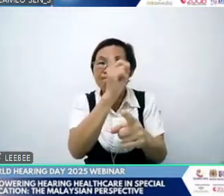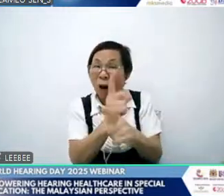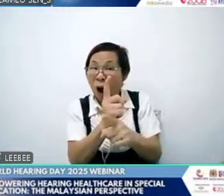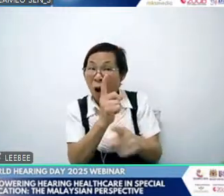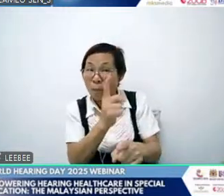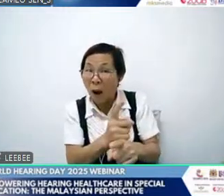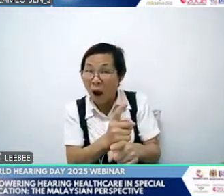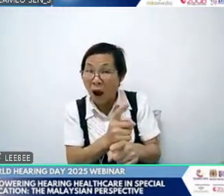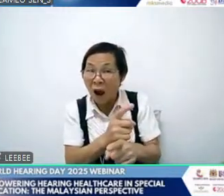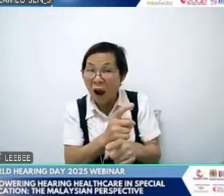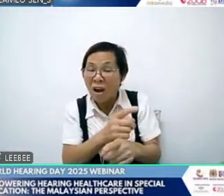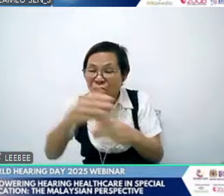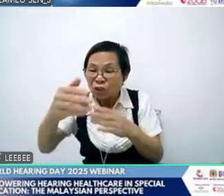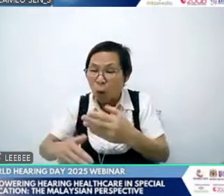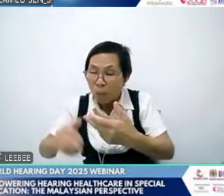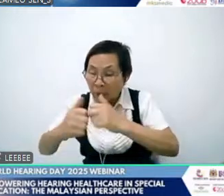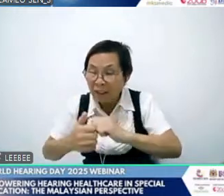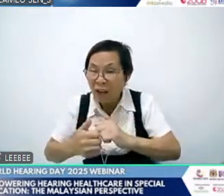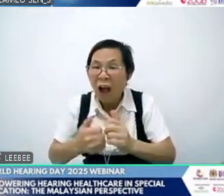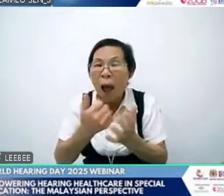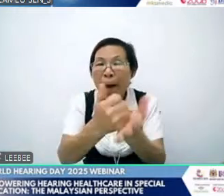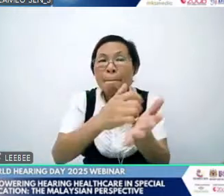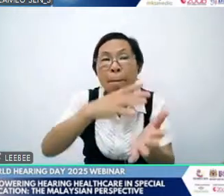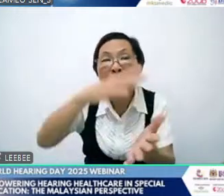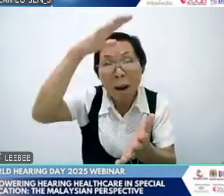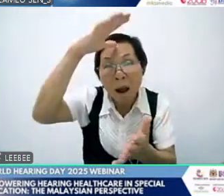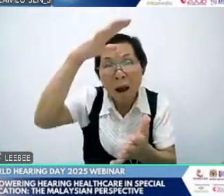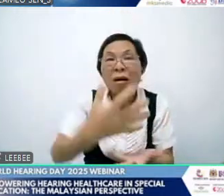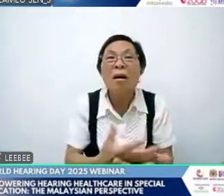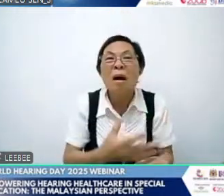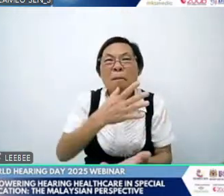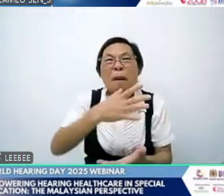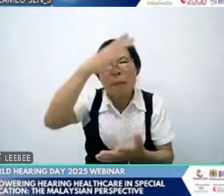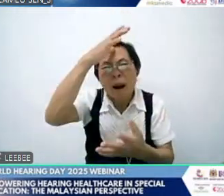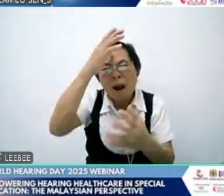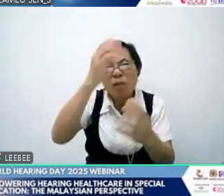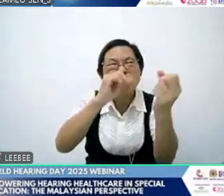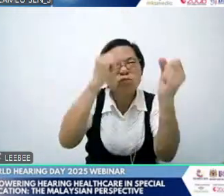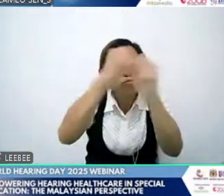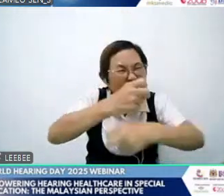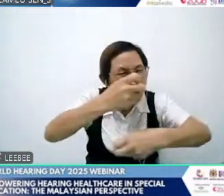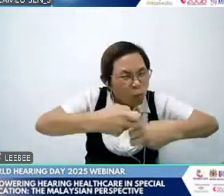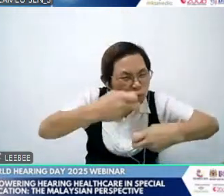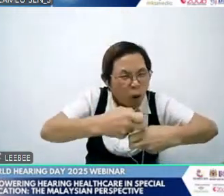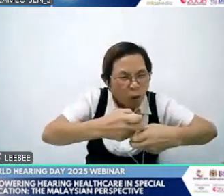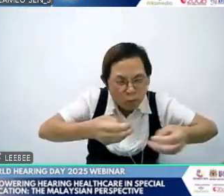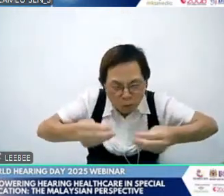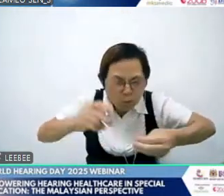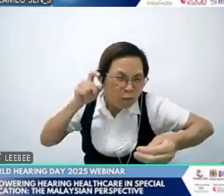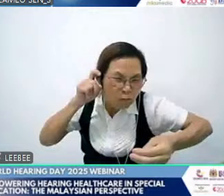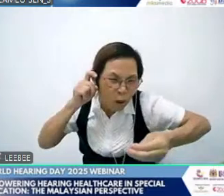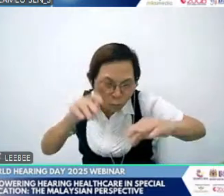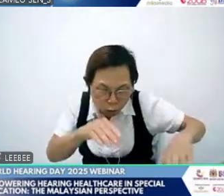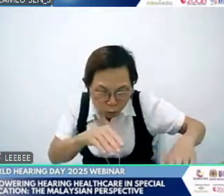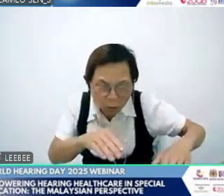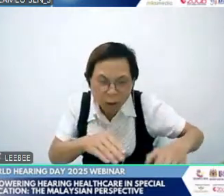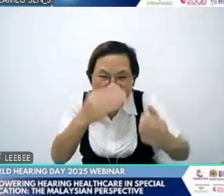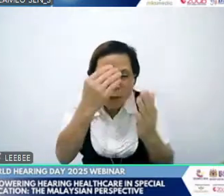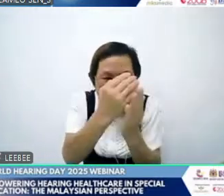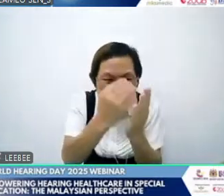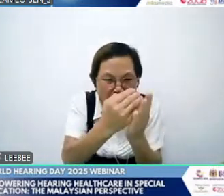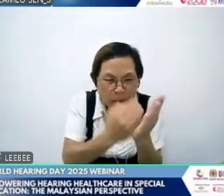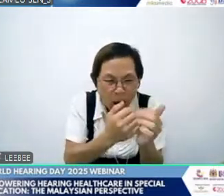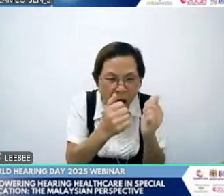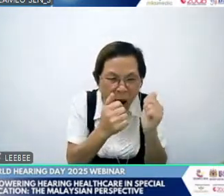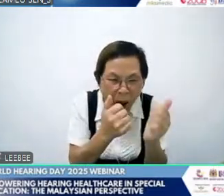parents navigate the challenges of managing their child's hearing aid. with clear step-by-step guidance. It makes